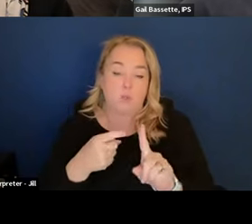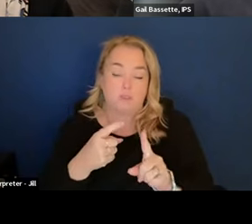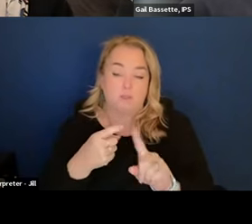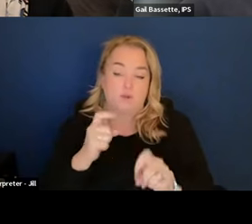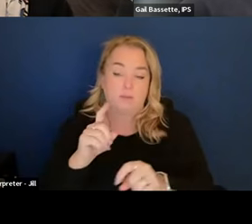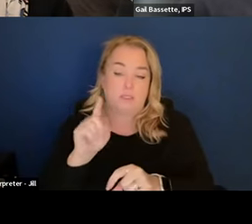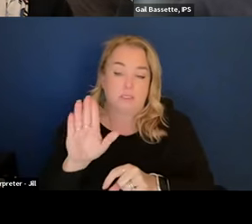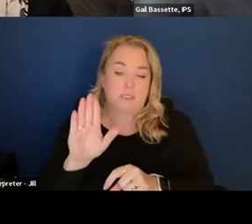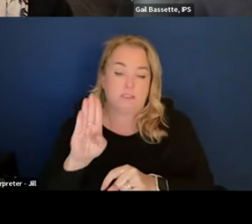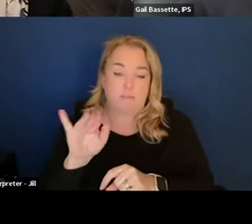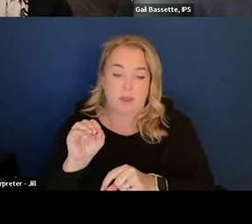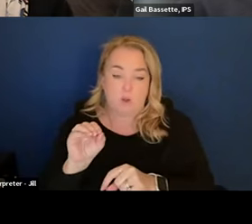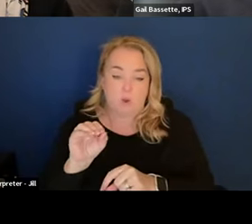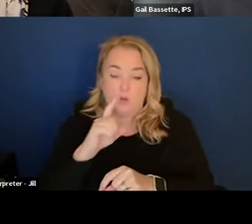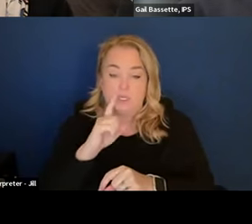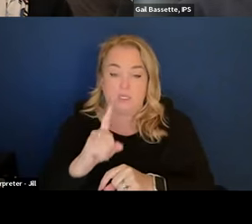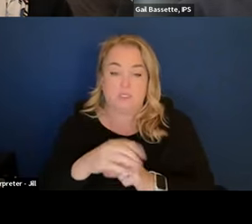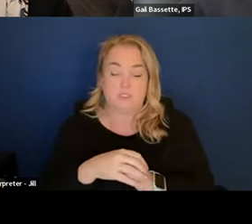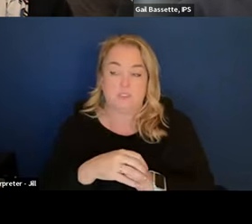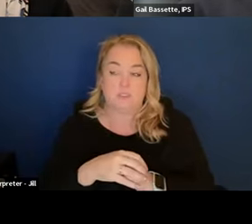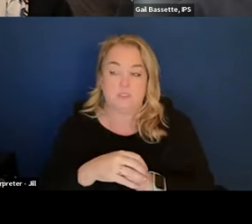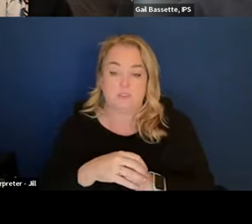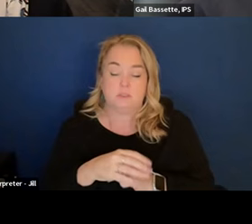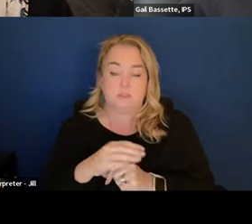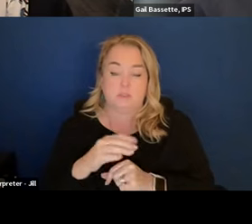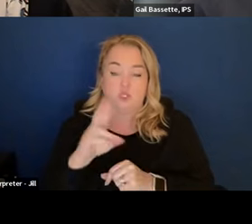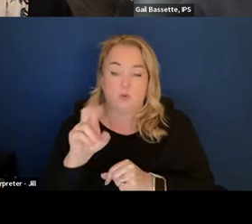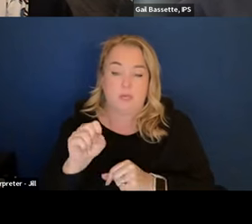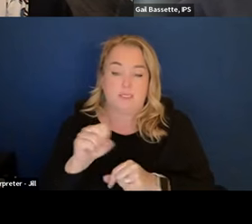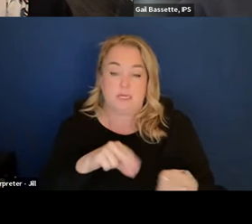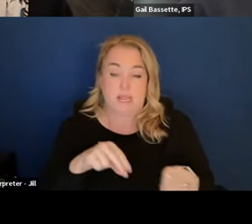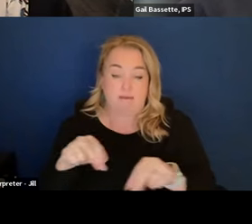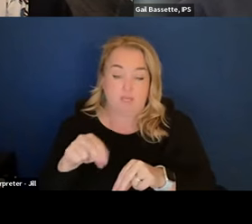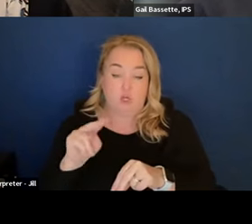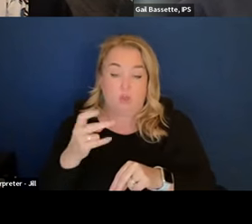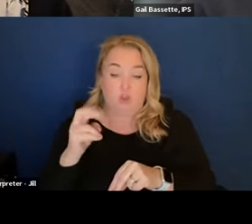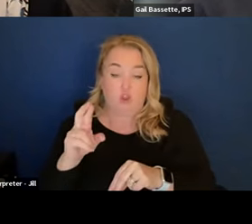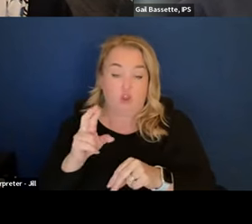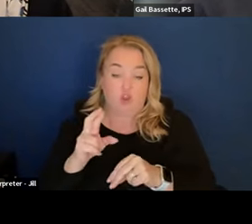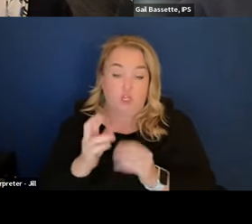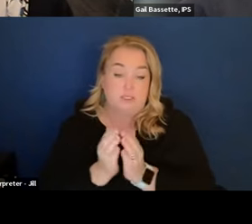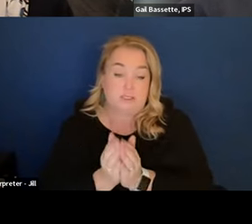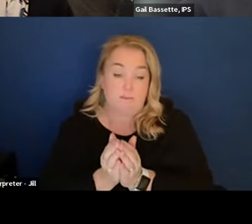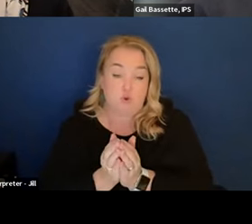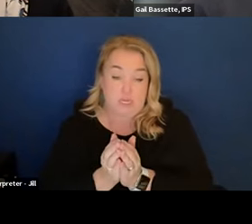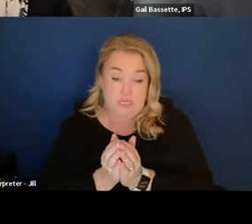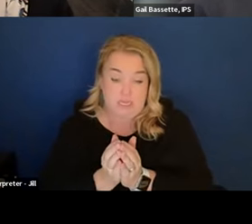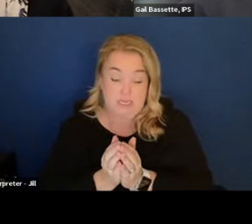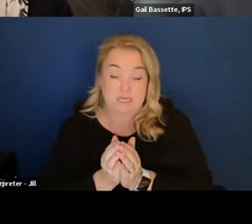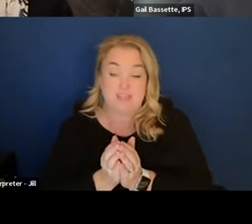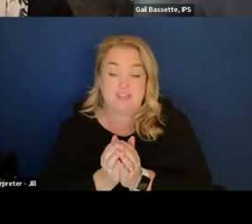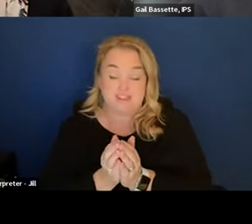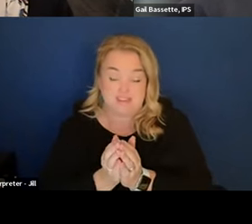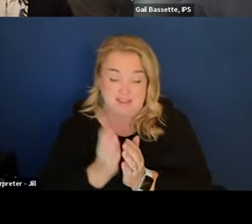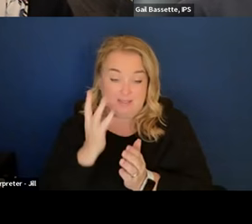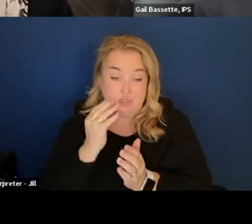really stuck with me. One is, was a U.S. Navy nuclear submariner, so has that